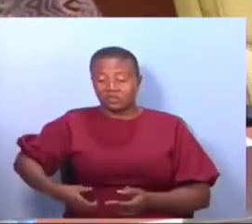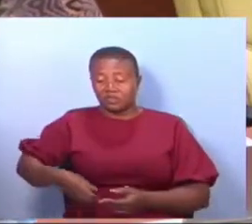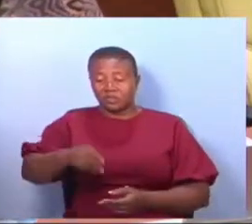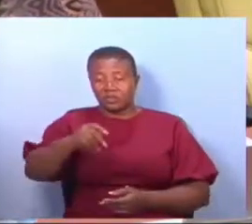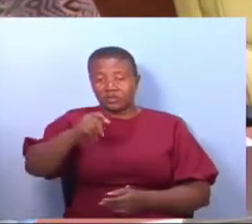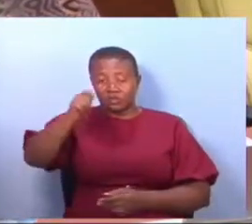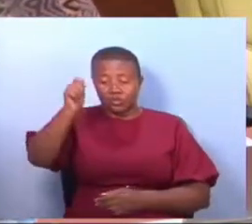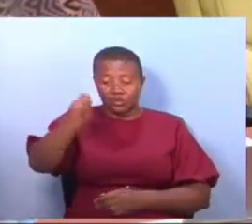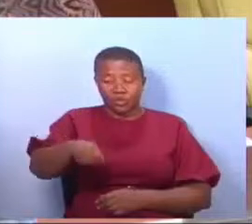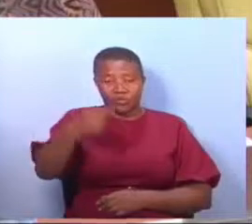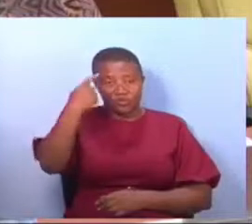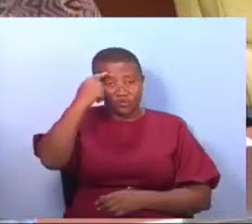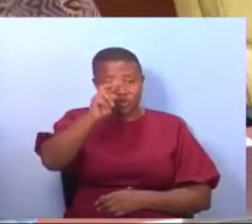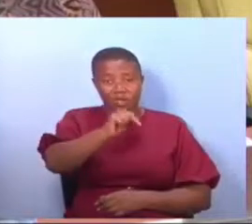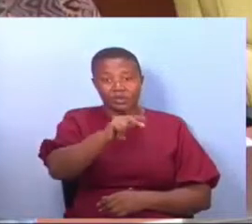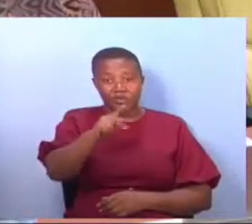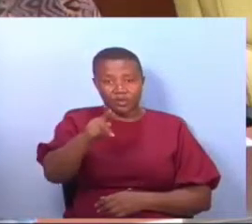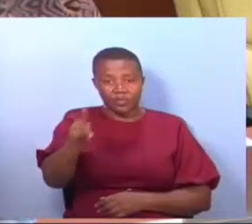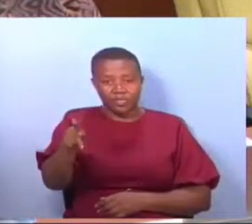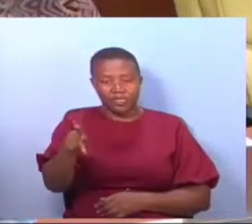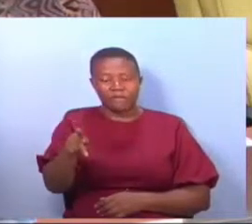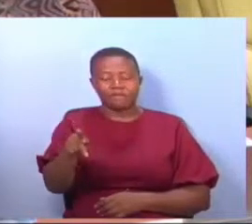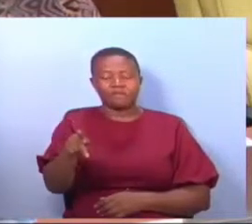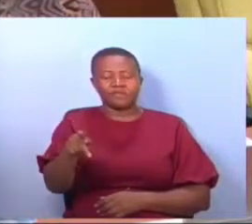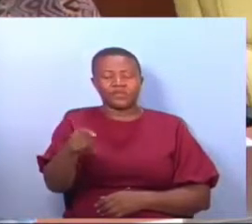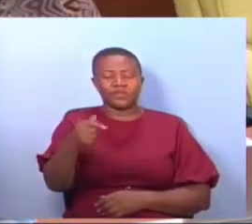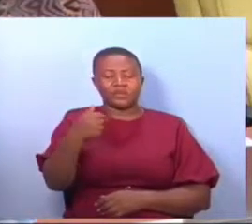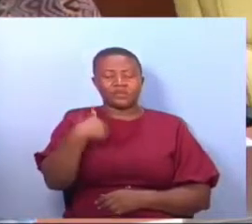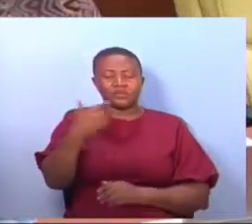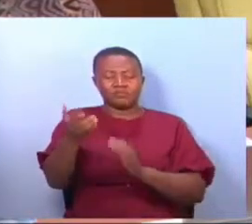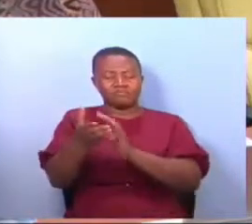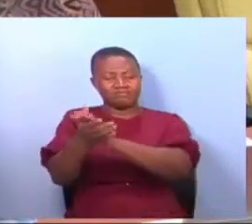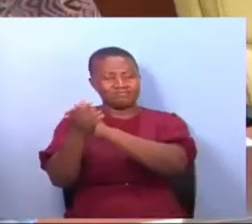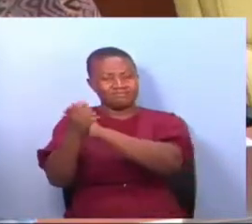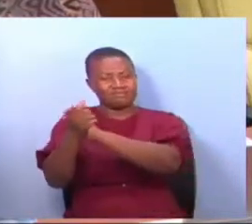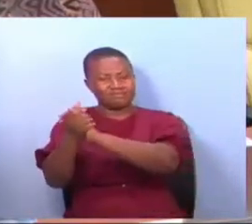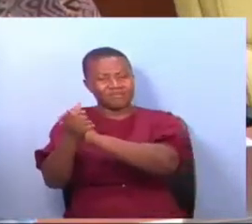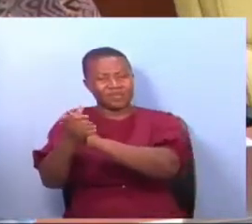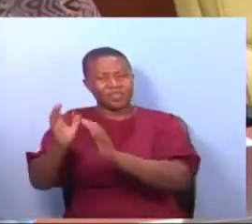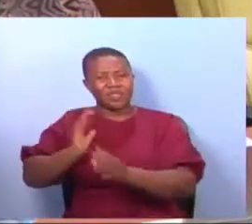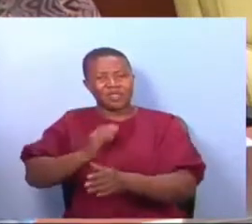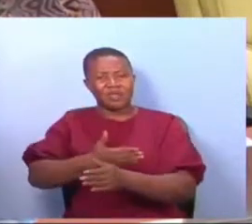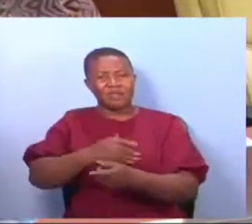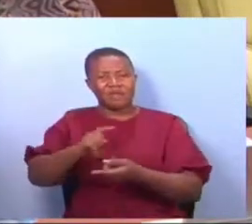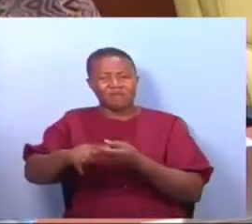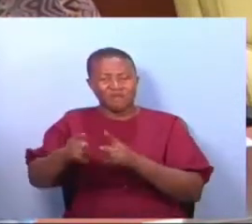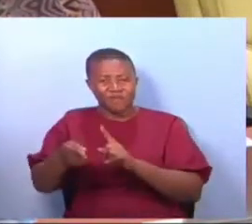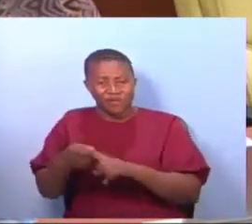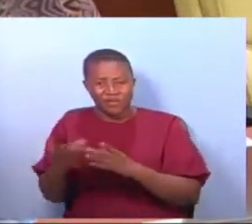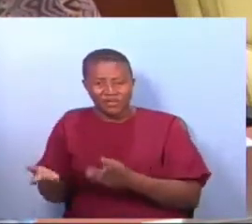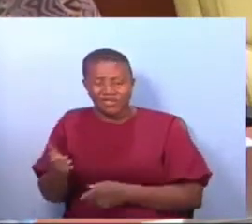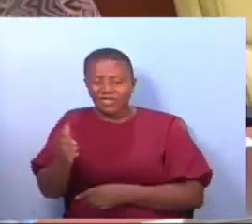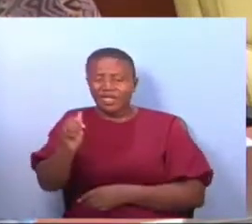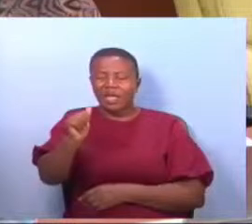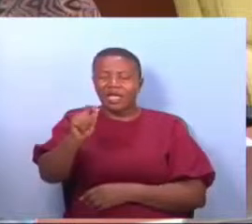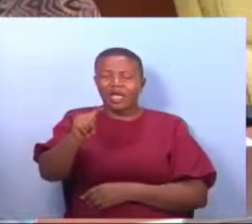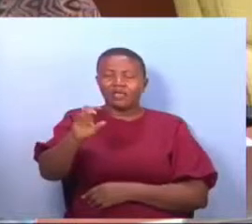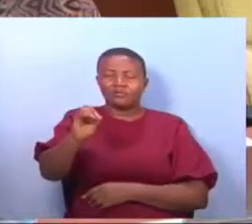in commending our friends, congratulating Dr. Kisil Atuba-Forson